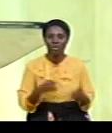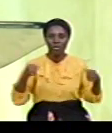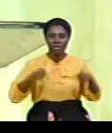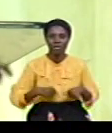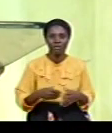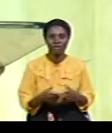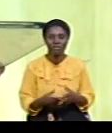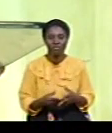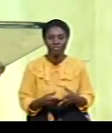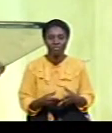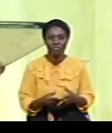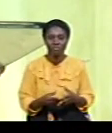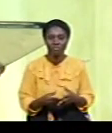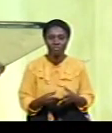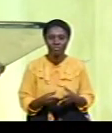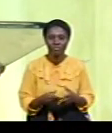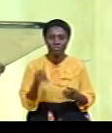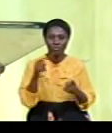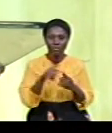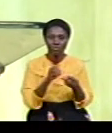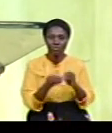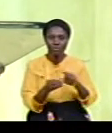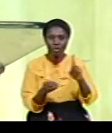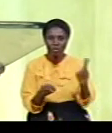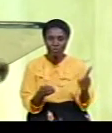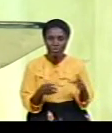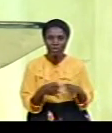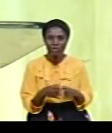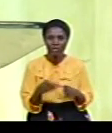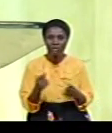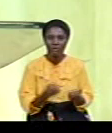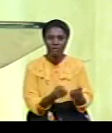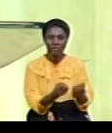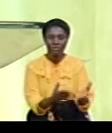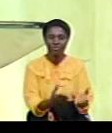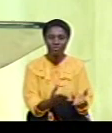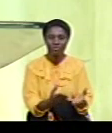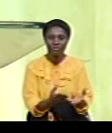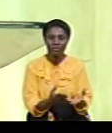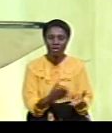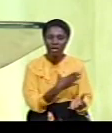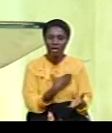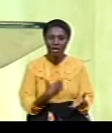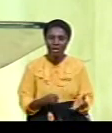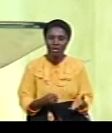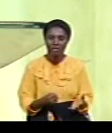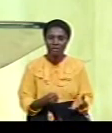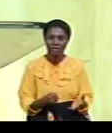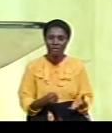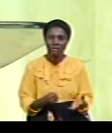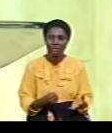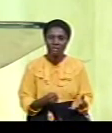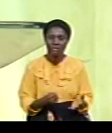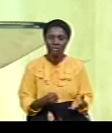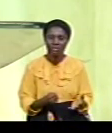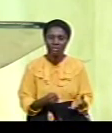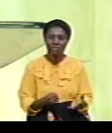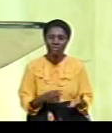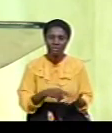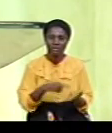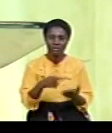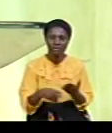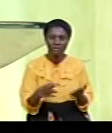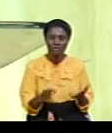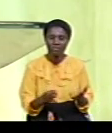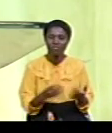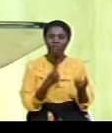boasting. Let's go to point number one, the cause and effect of lust among the brethren. James chapter 4,